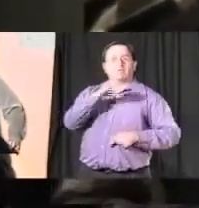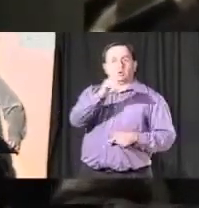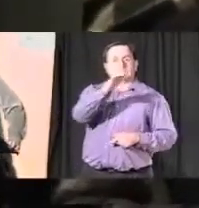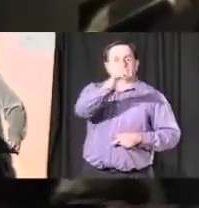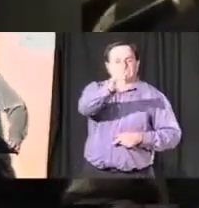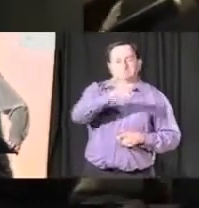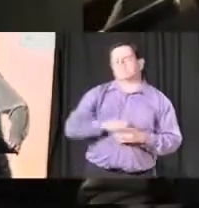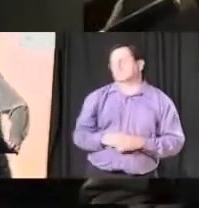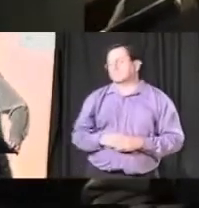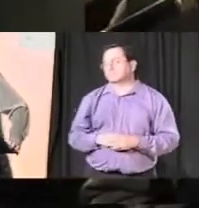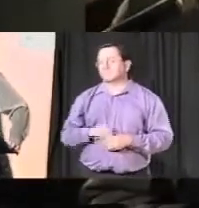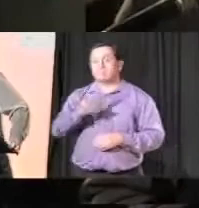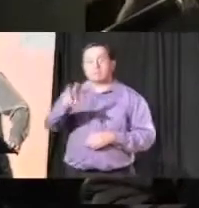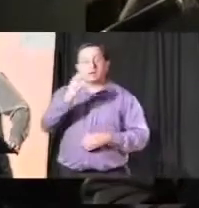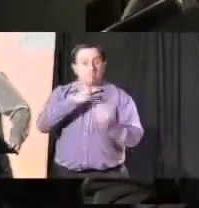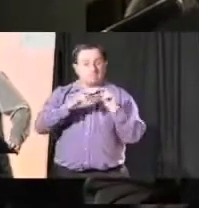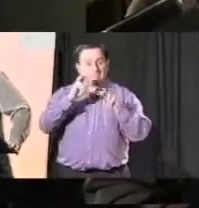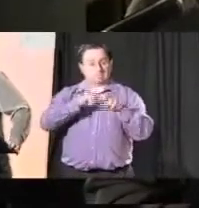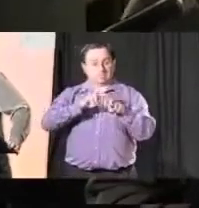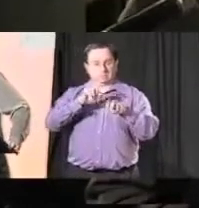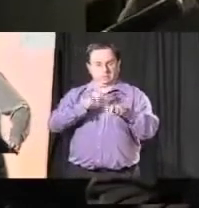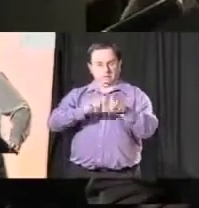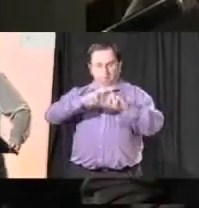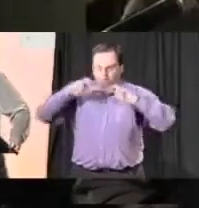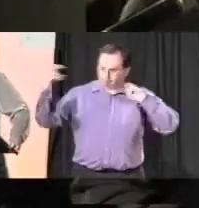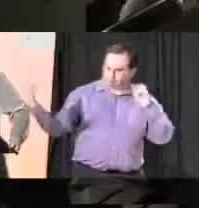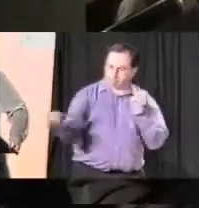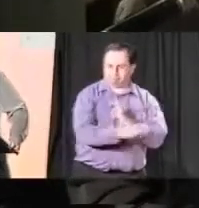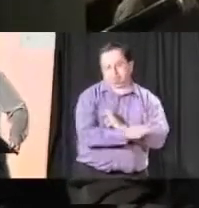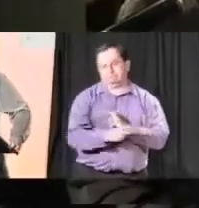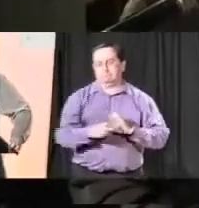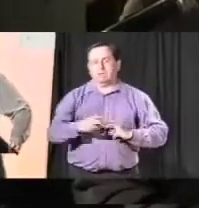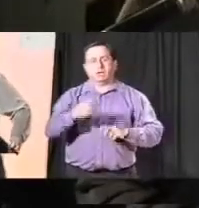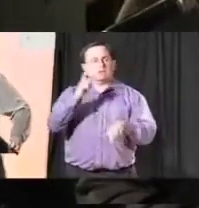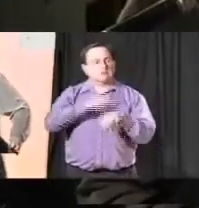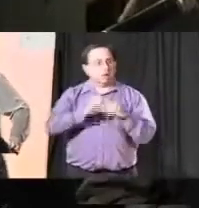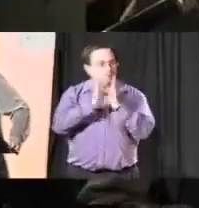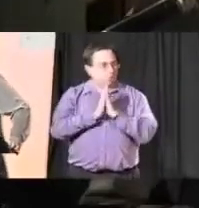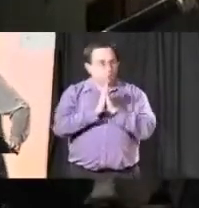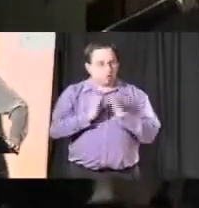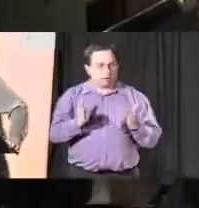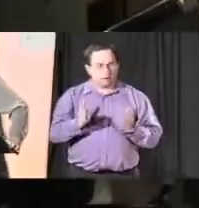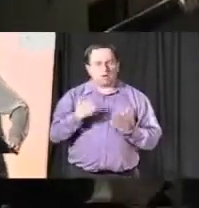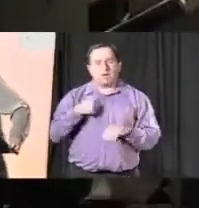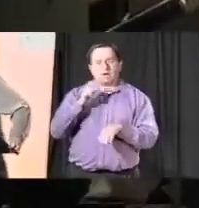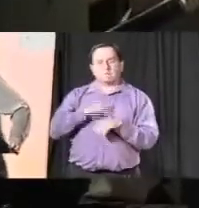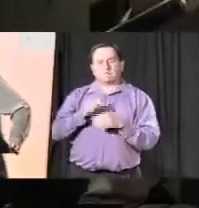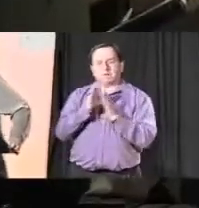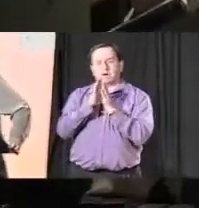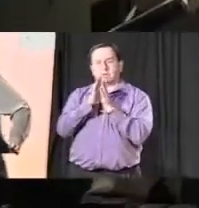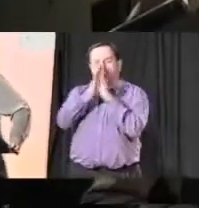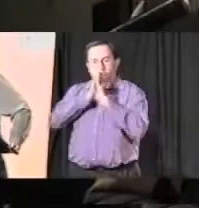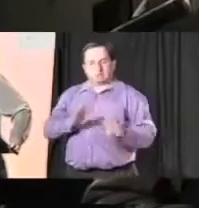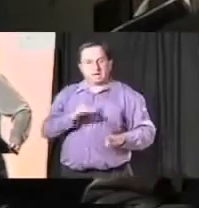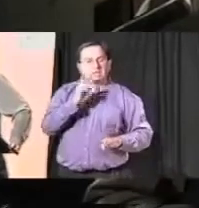where at mealtime, when it comes time for meal prayer, what they do is they have a moment of silence for the normies.